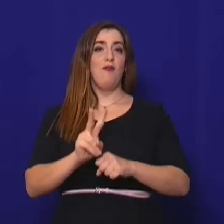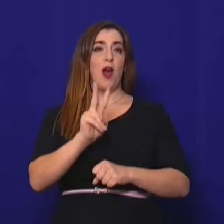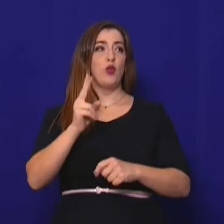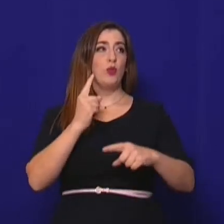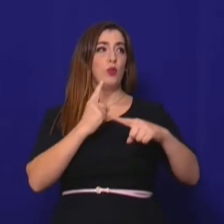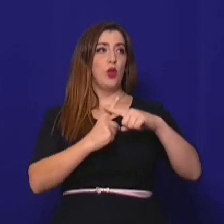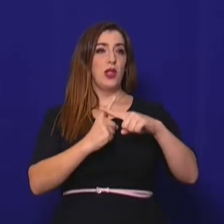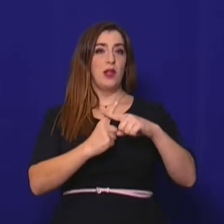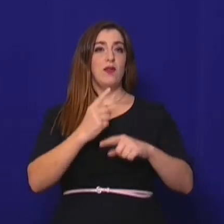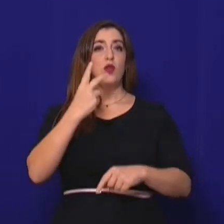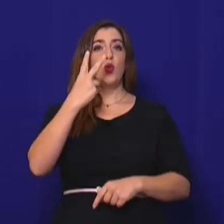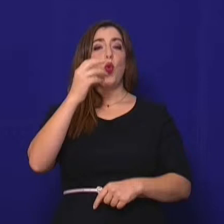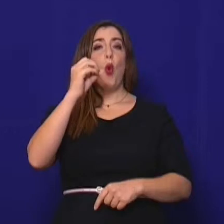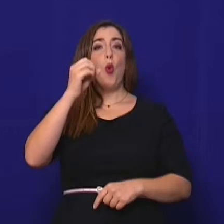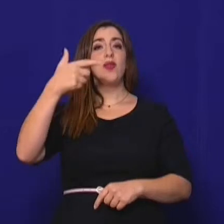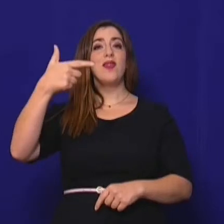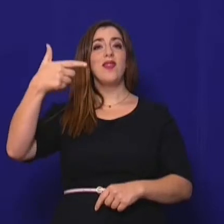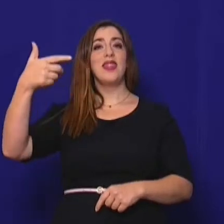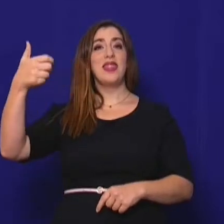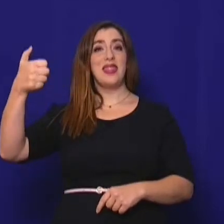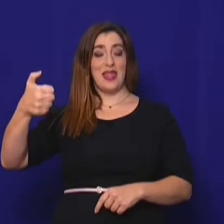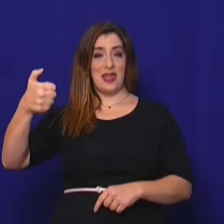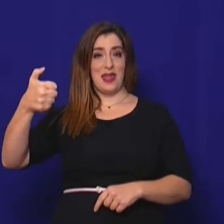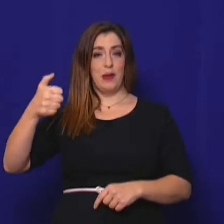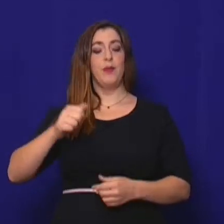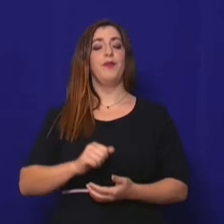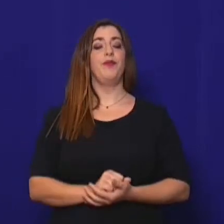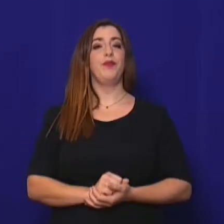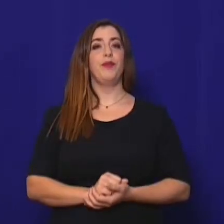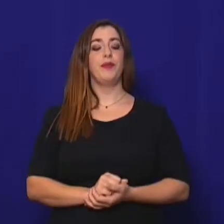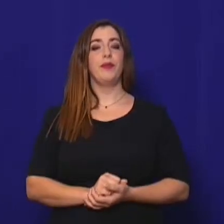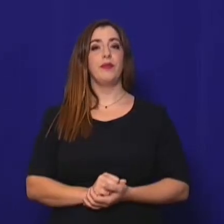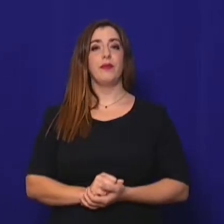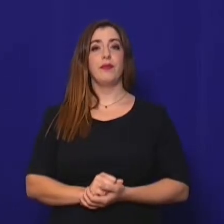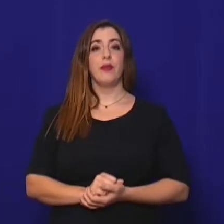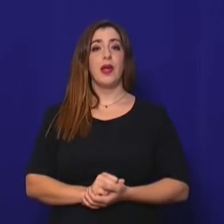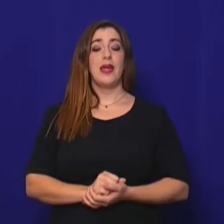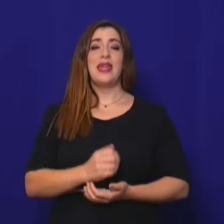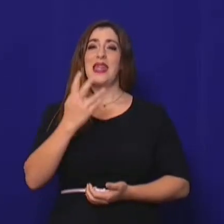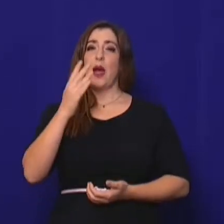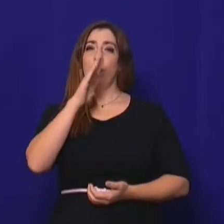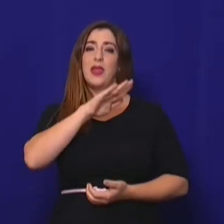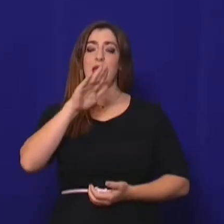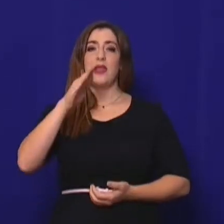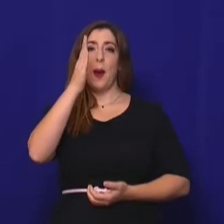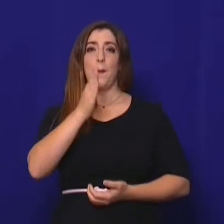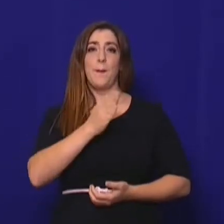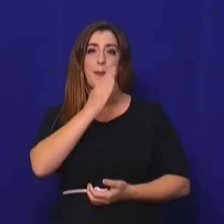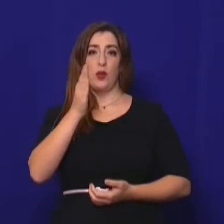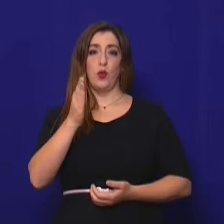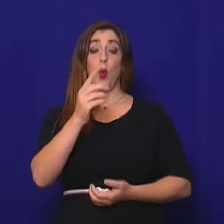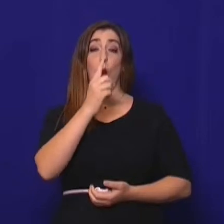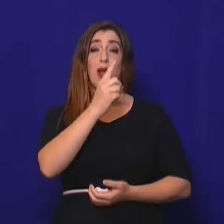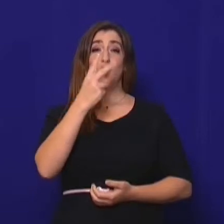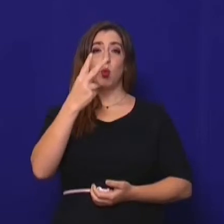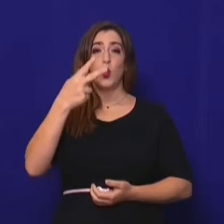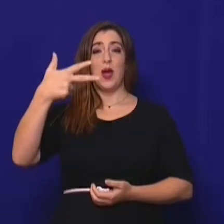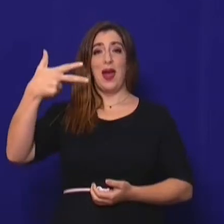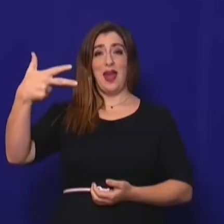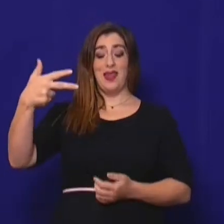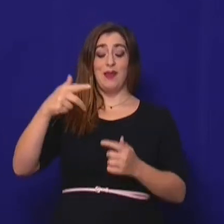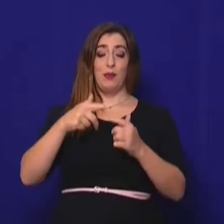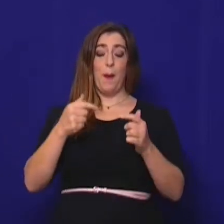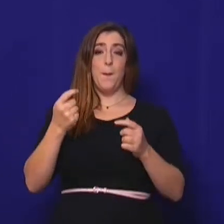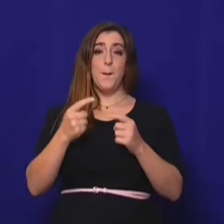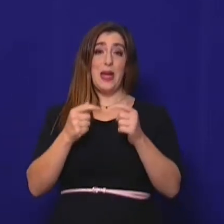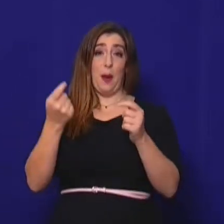2076. Kien ħarsu lejn l-imwiet kellna 128 imwiet, però mill-bira